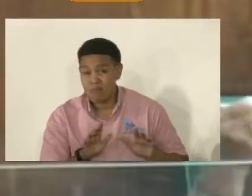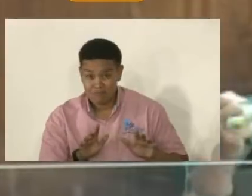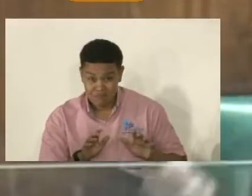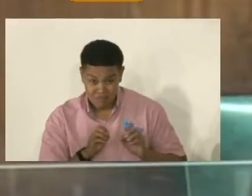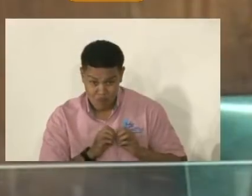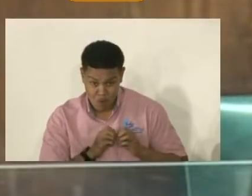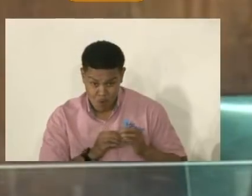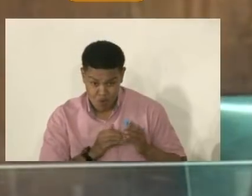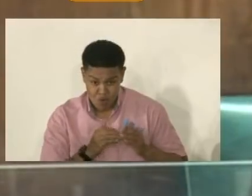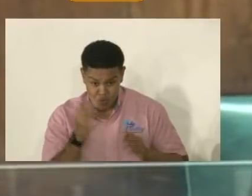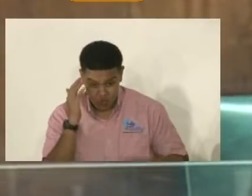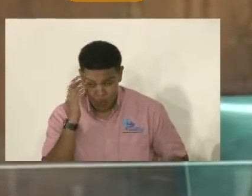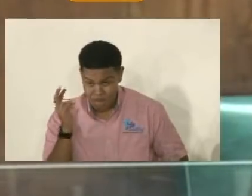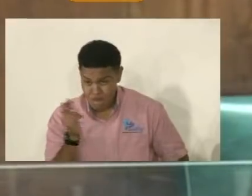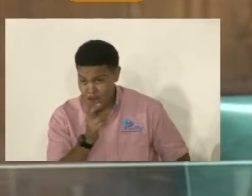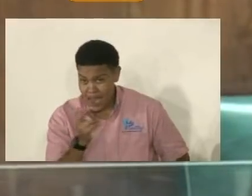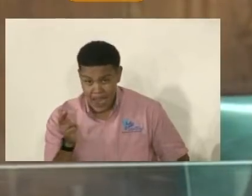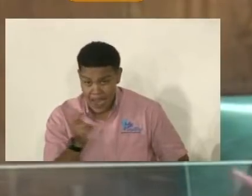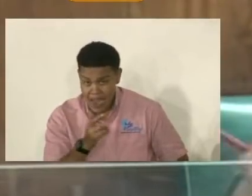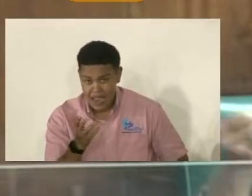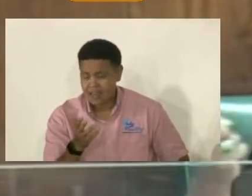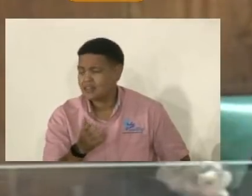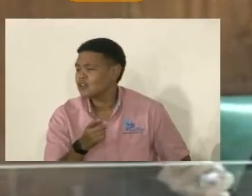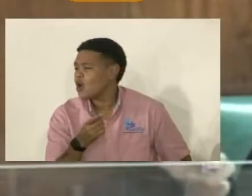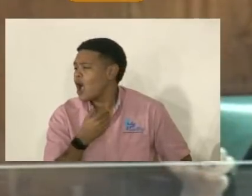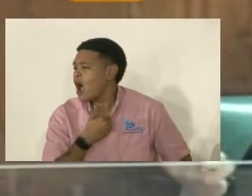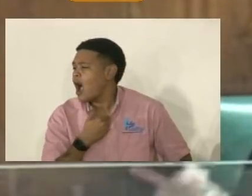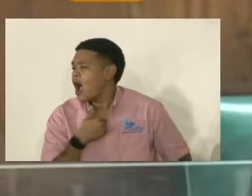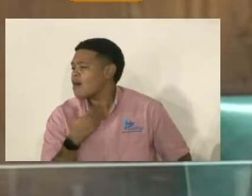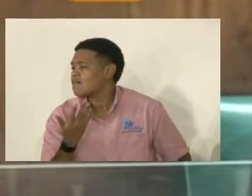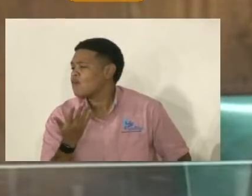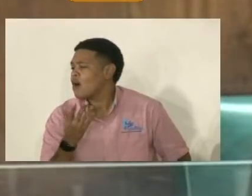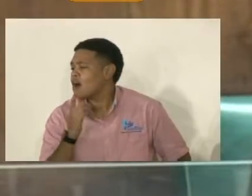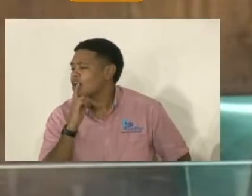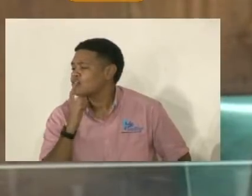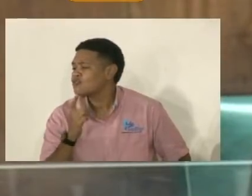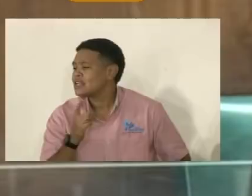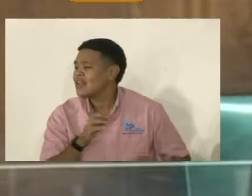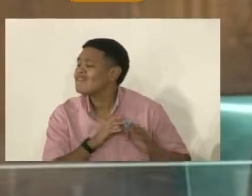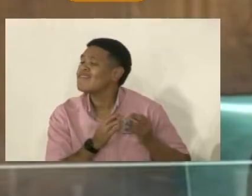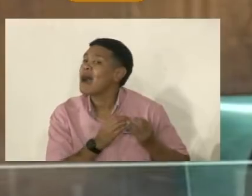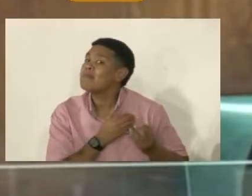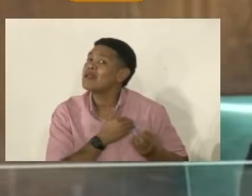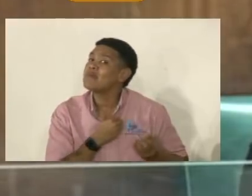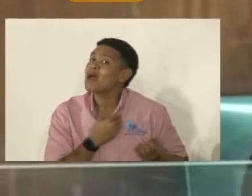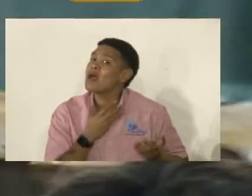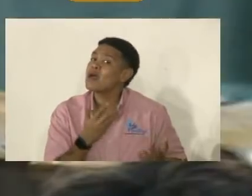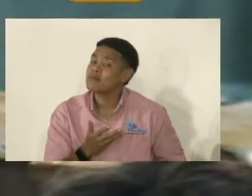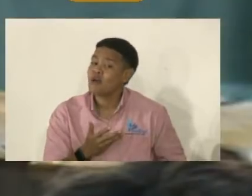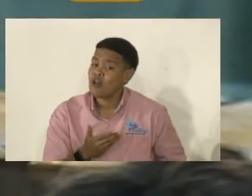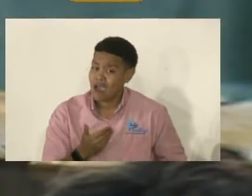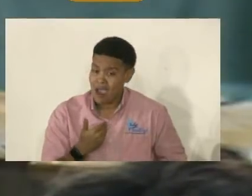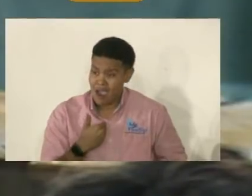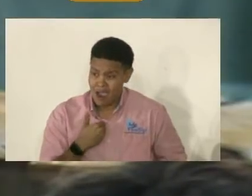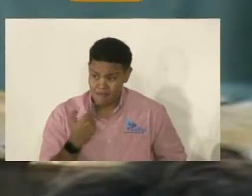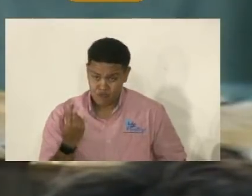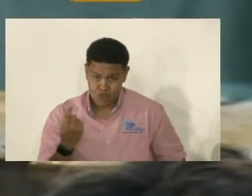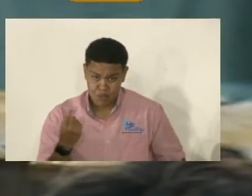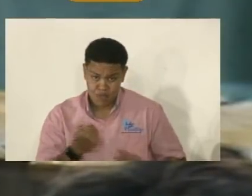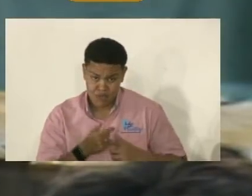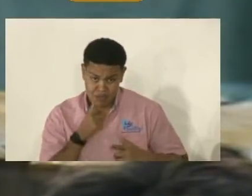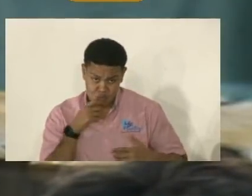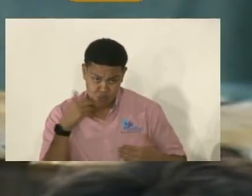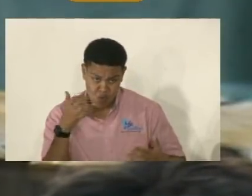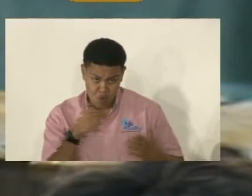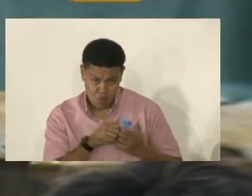a friend who has a friend. You have a family member. You have somebody who you went to